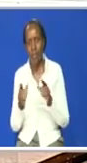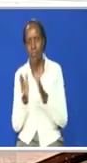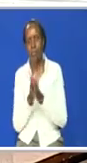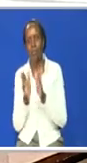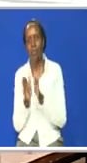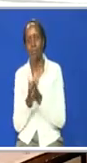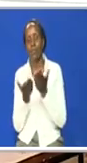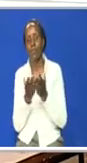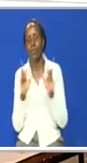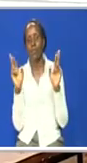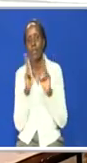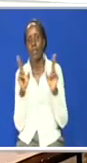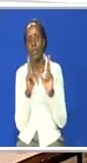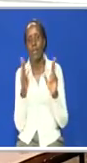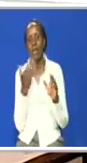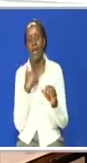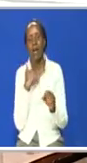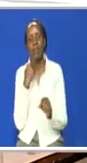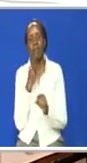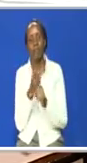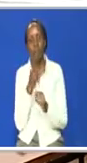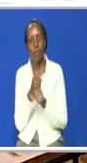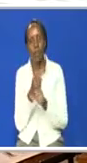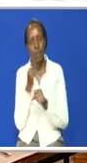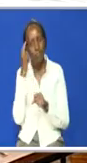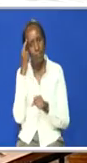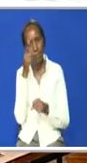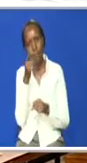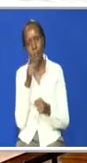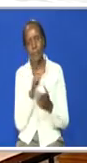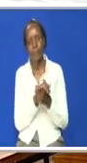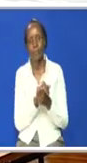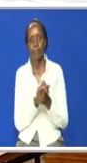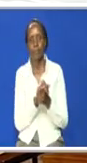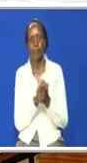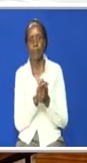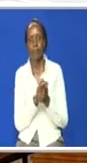I have some work for you.